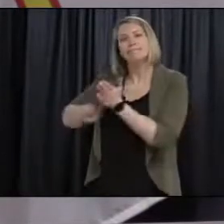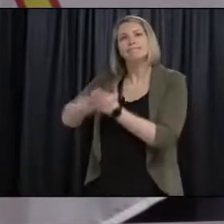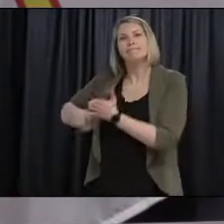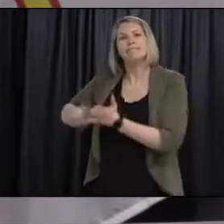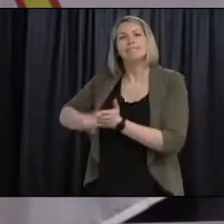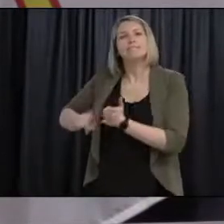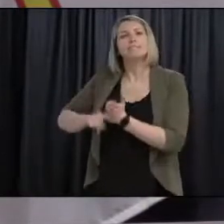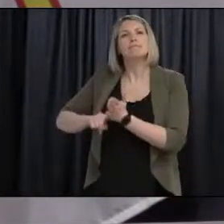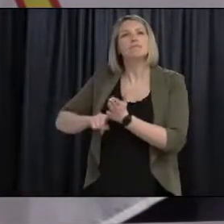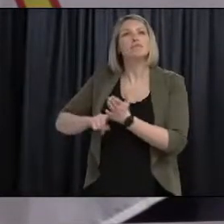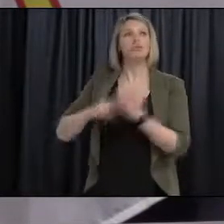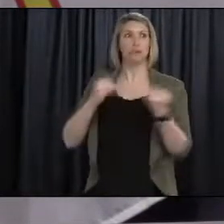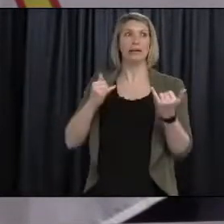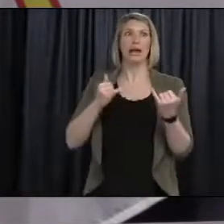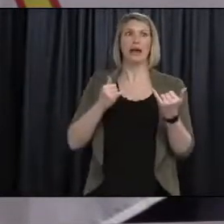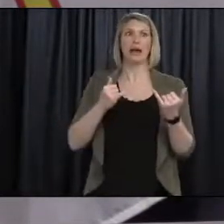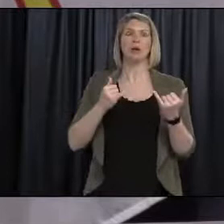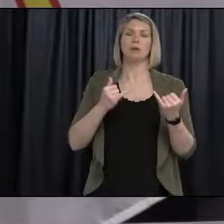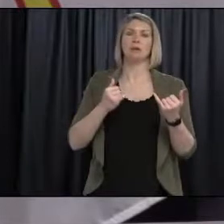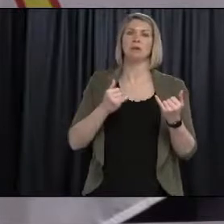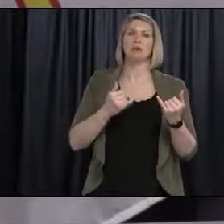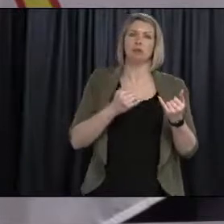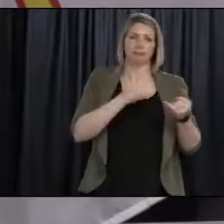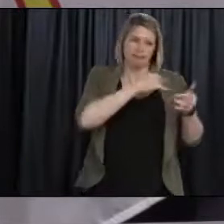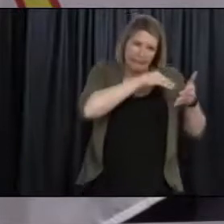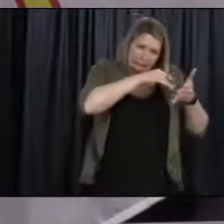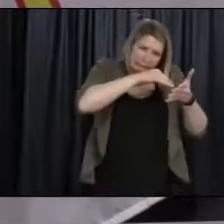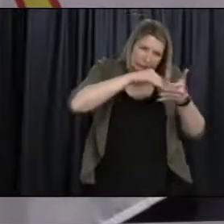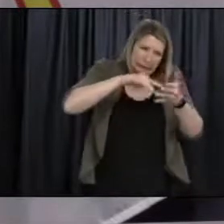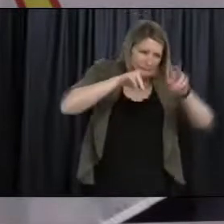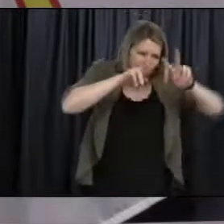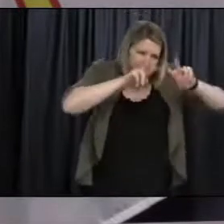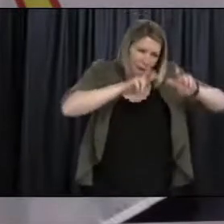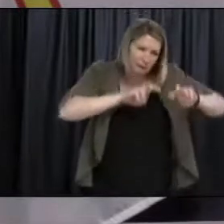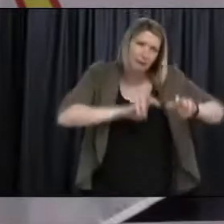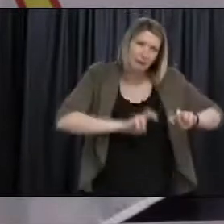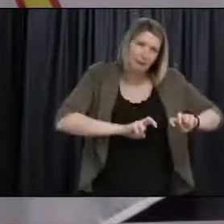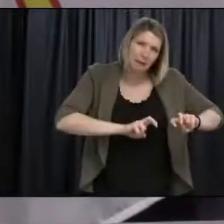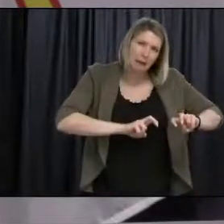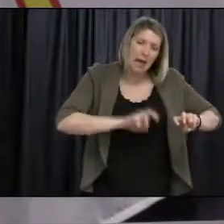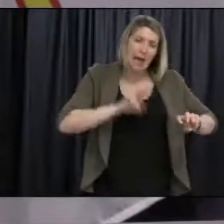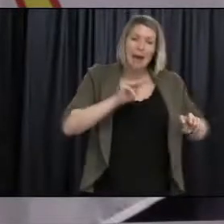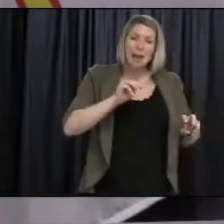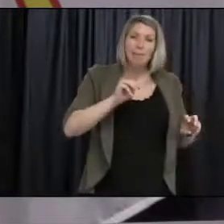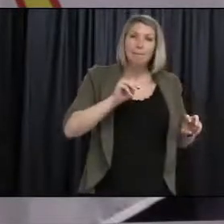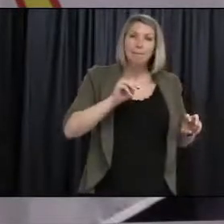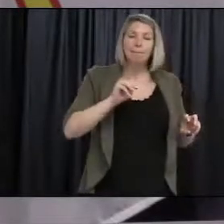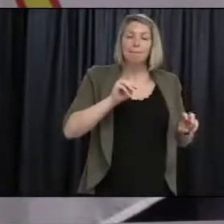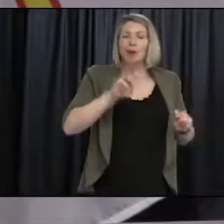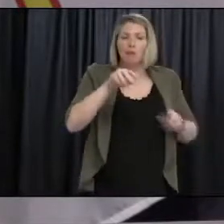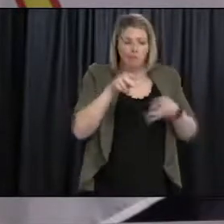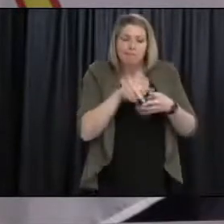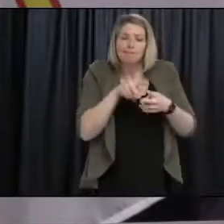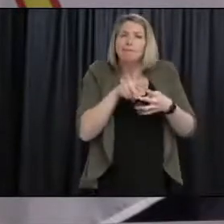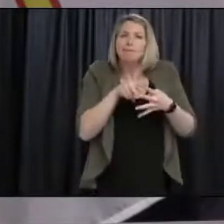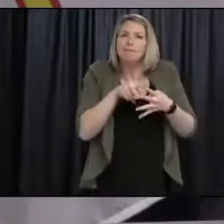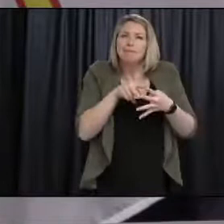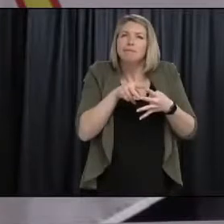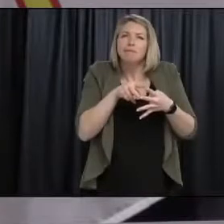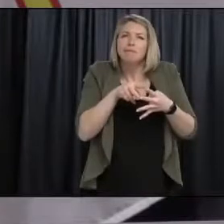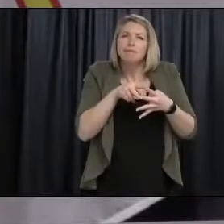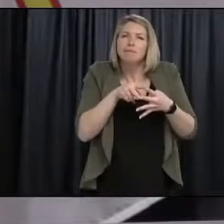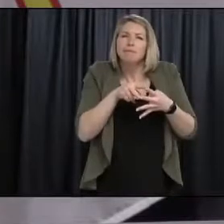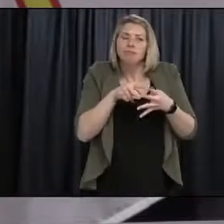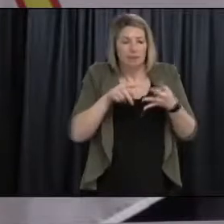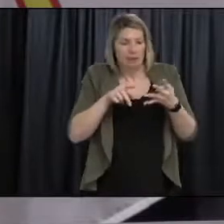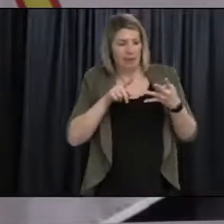some studies being done at the moment that are looking at getting an mRNA vaccine after getting a viral